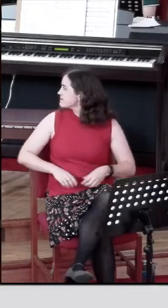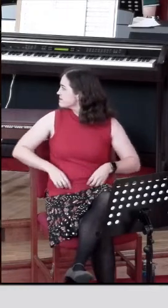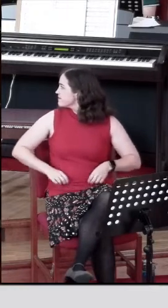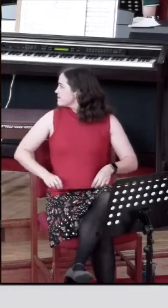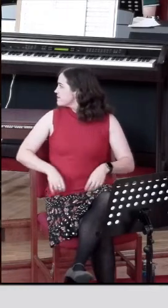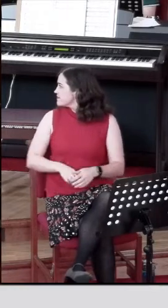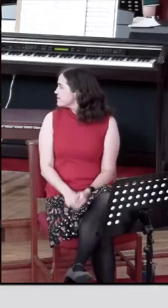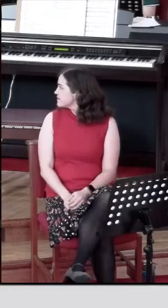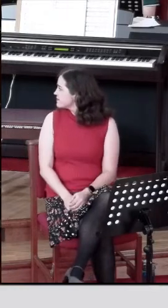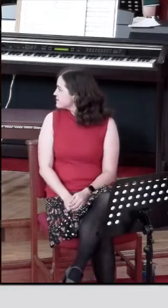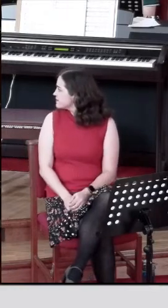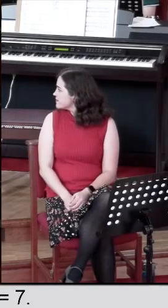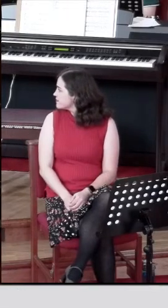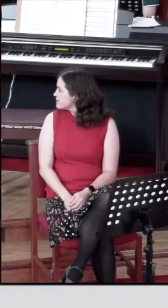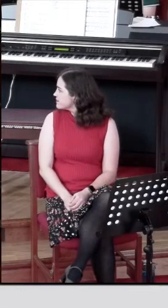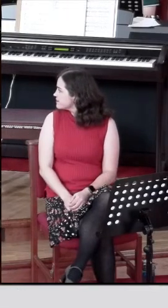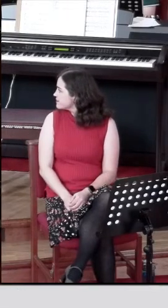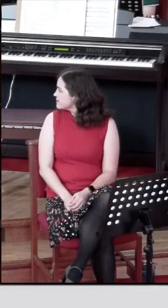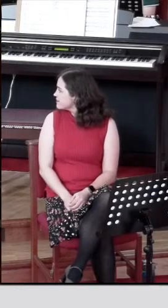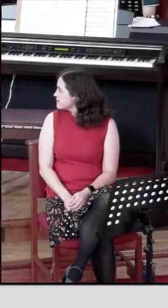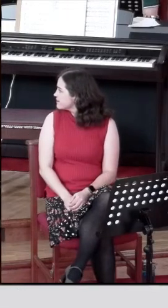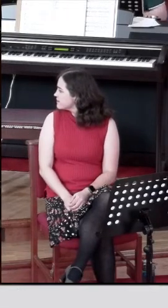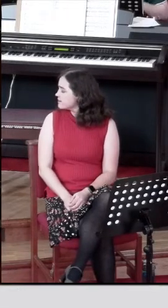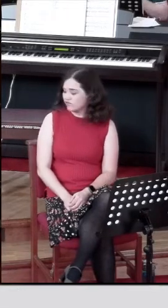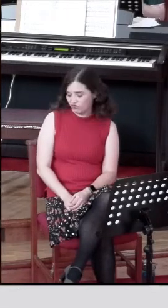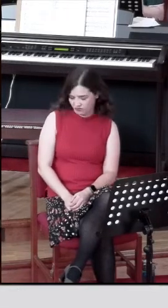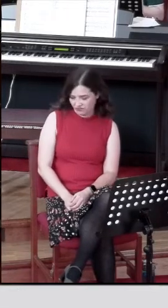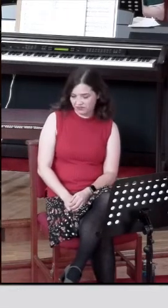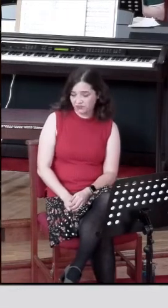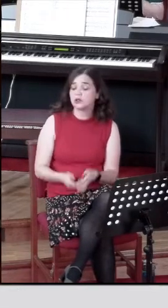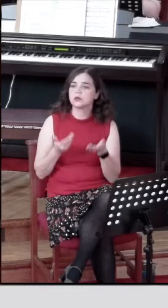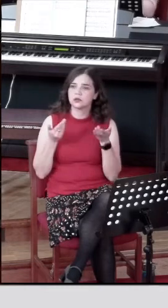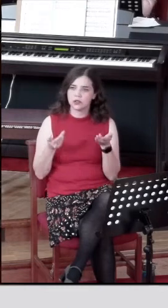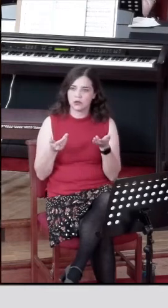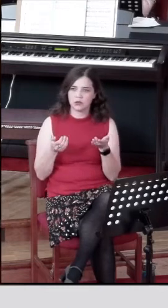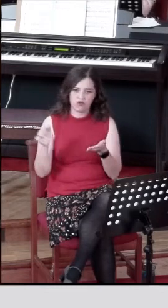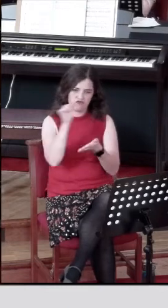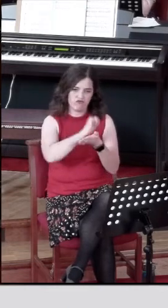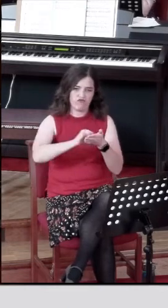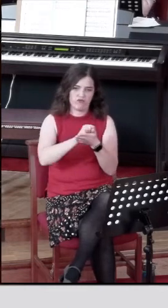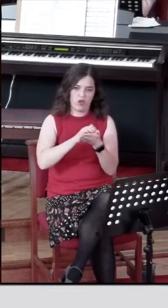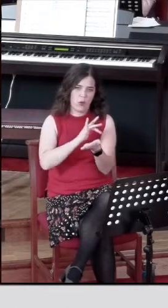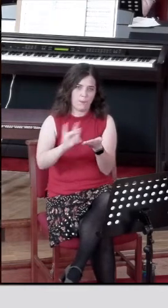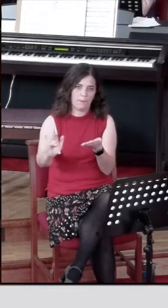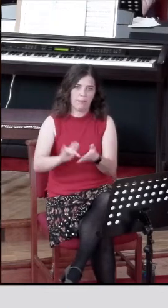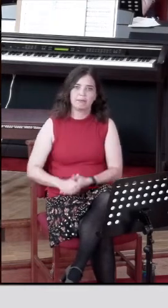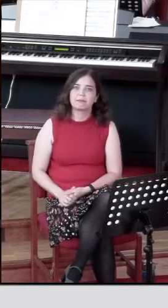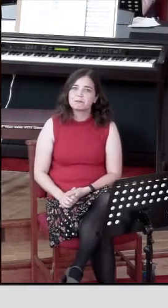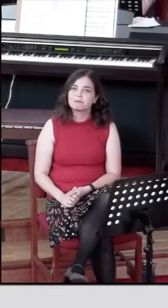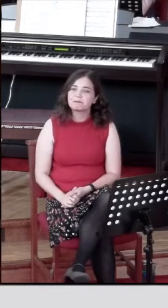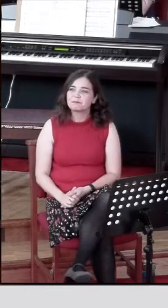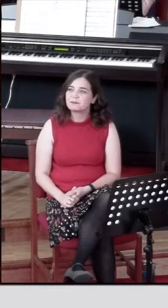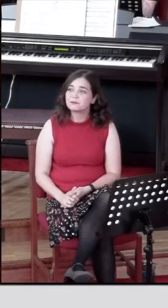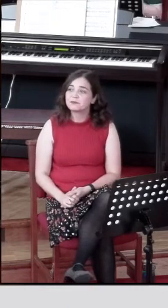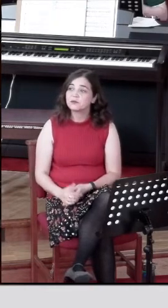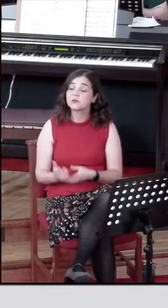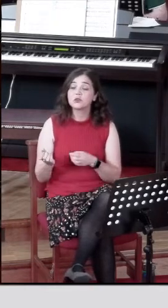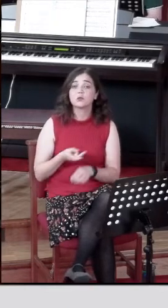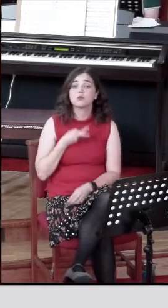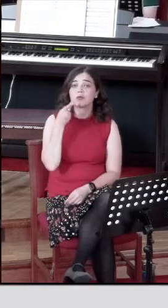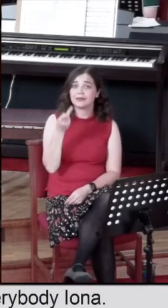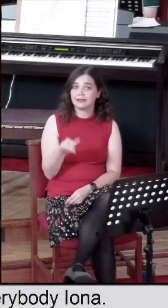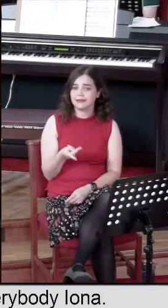Right. Now, I'm going to rub that all out and do another